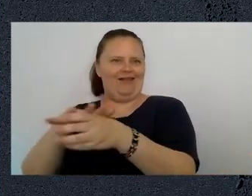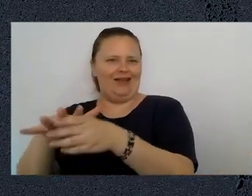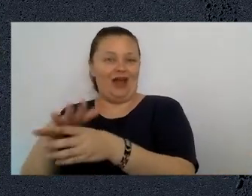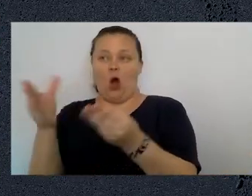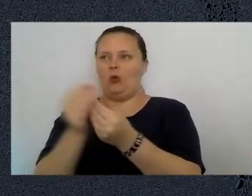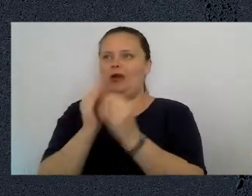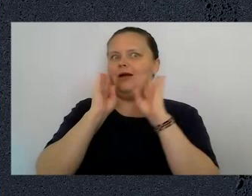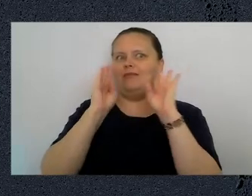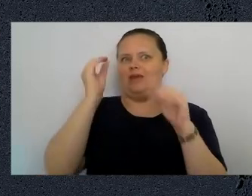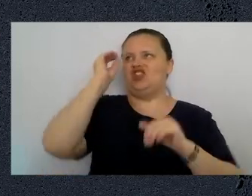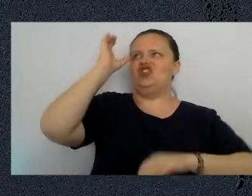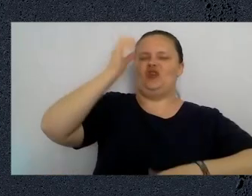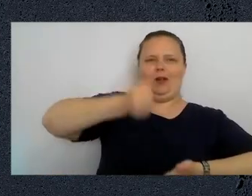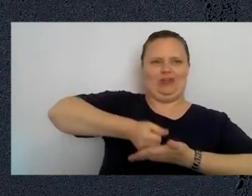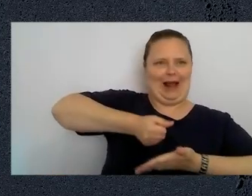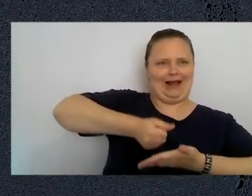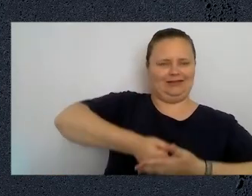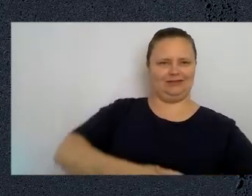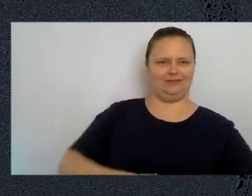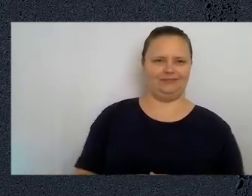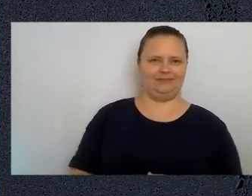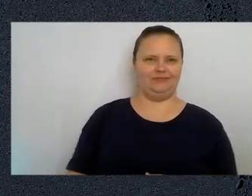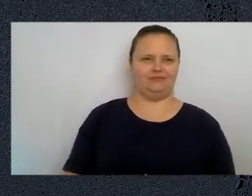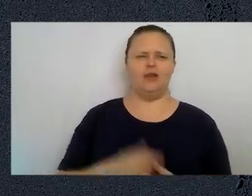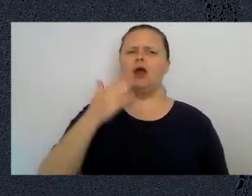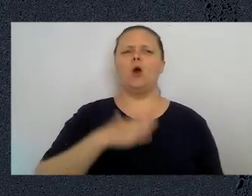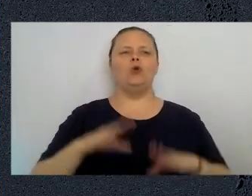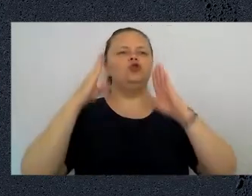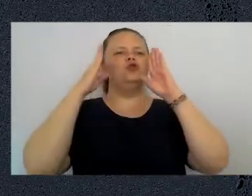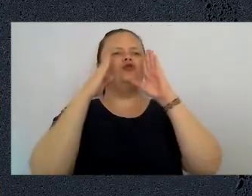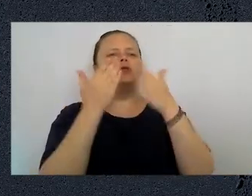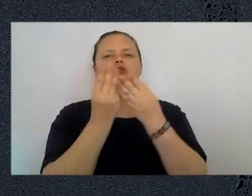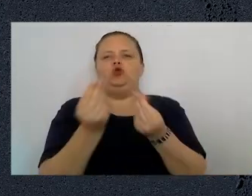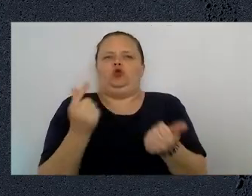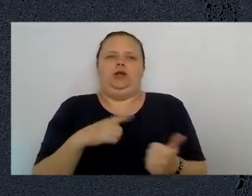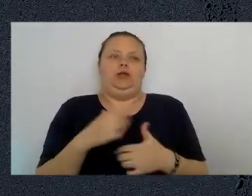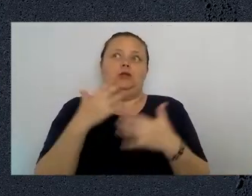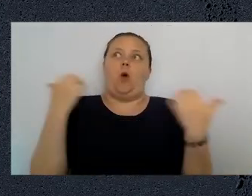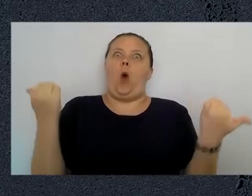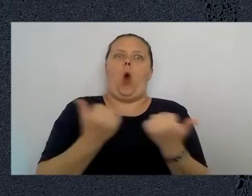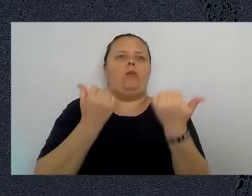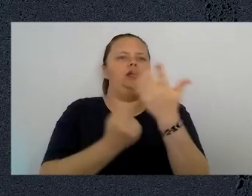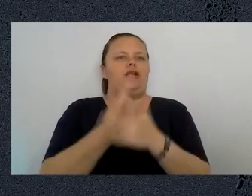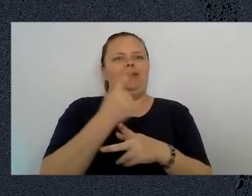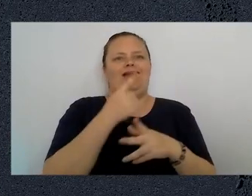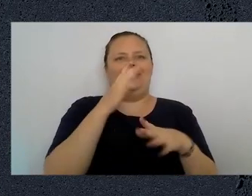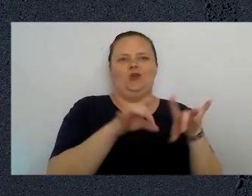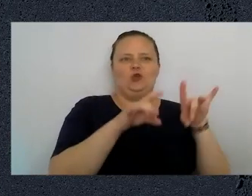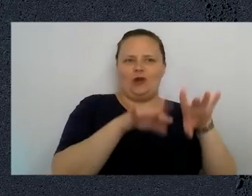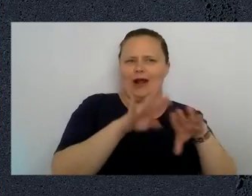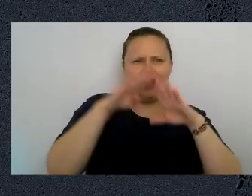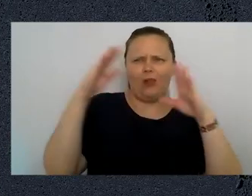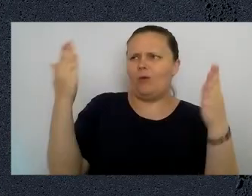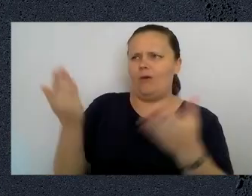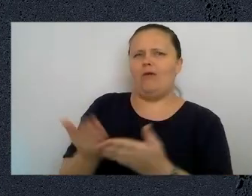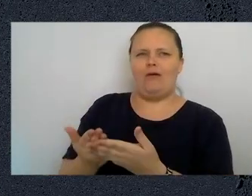base. Incredible knowledge base. I want to focus on solutions, because there is so much stuff happening in Australia and around the world now. And I do